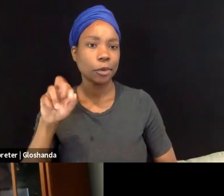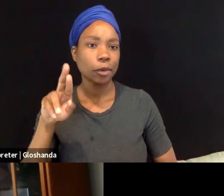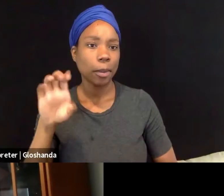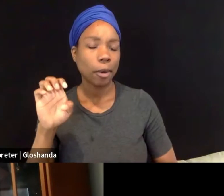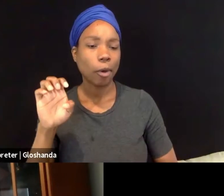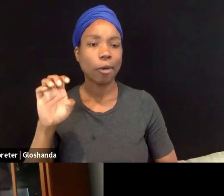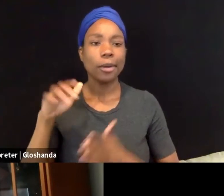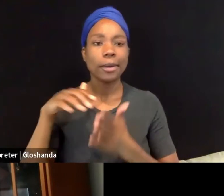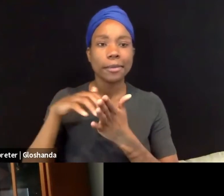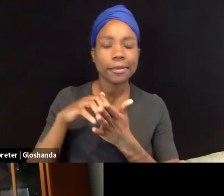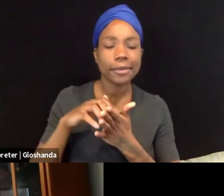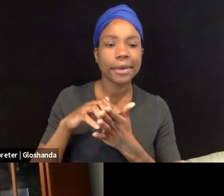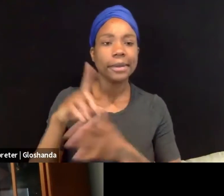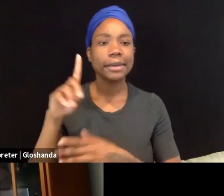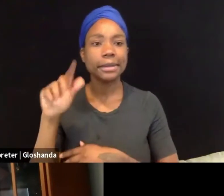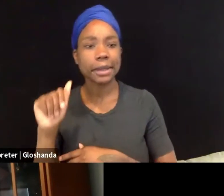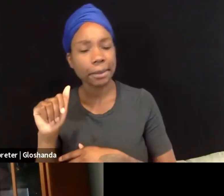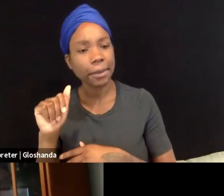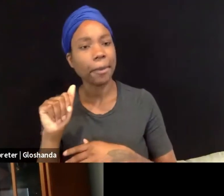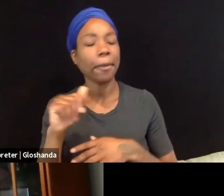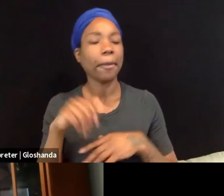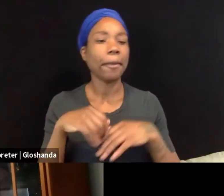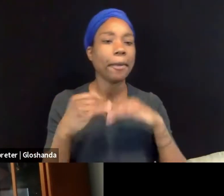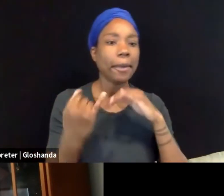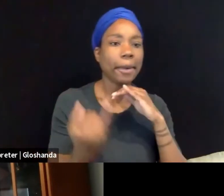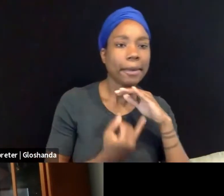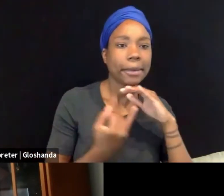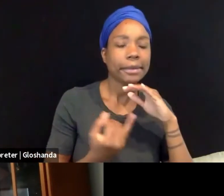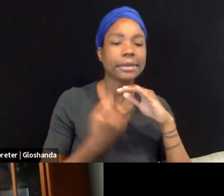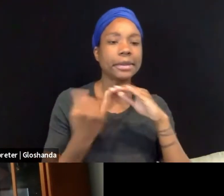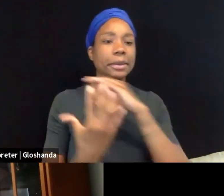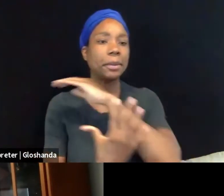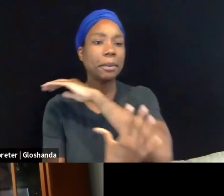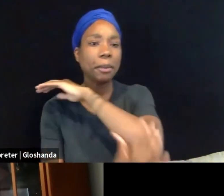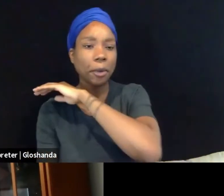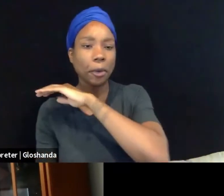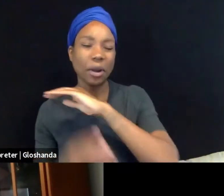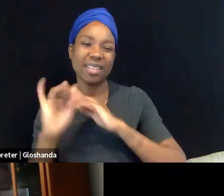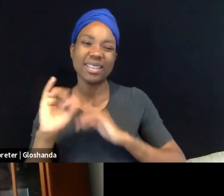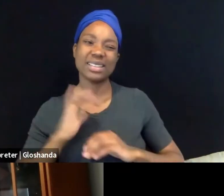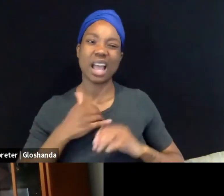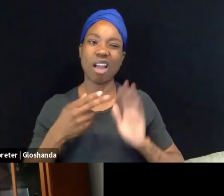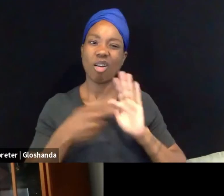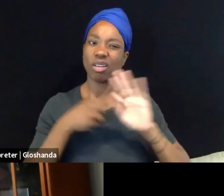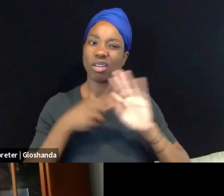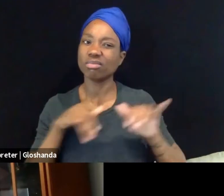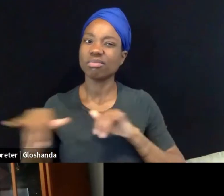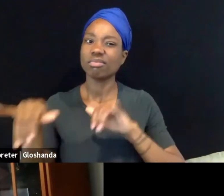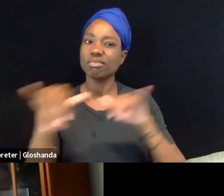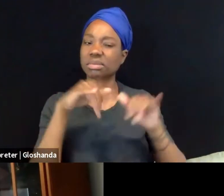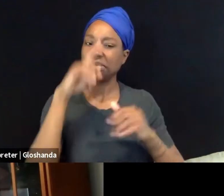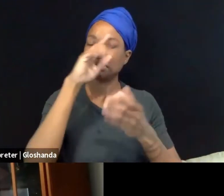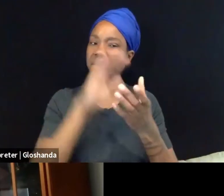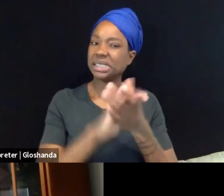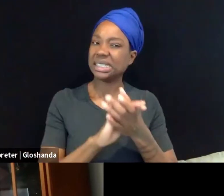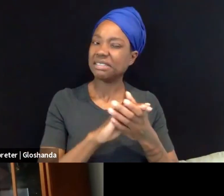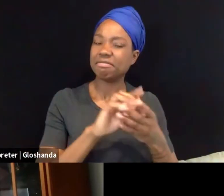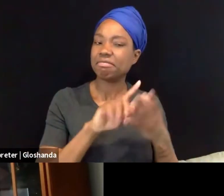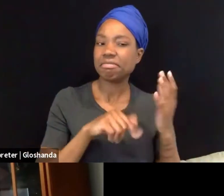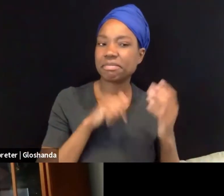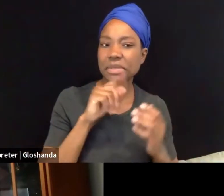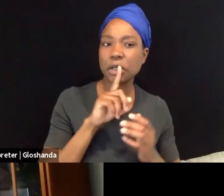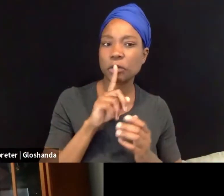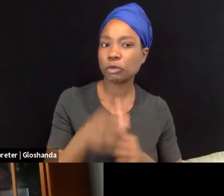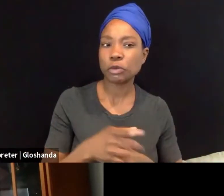aren't all poor and isolated, as aging stereotypes may lead us to believe. In fact, our center